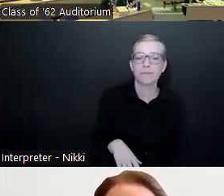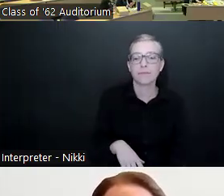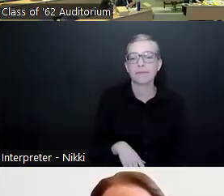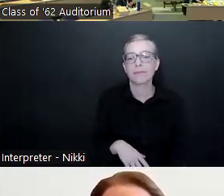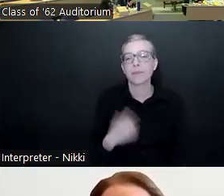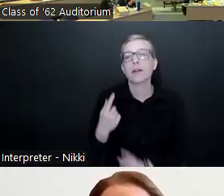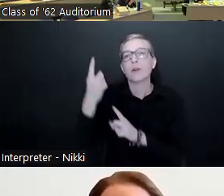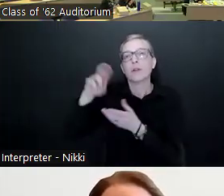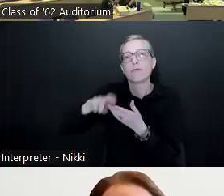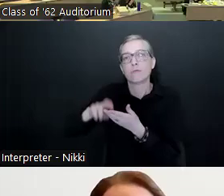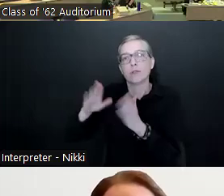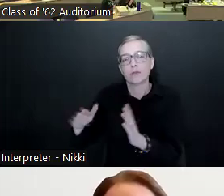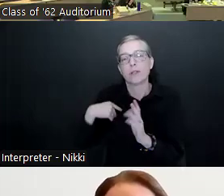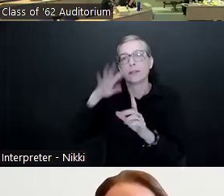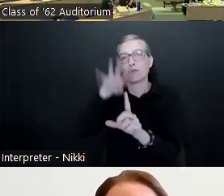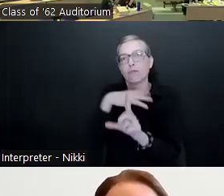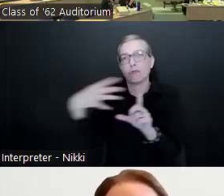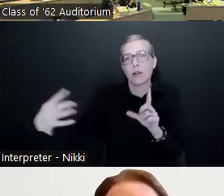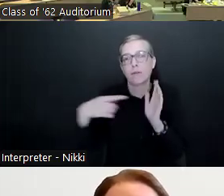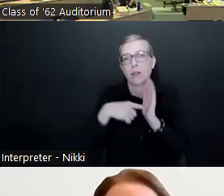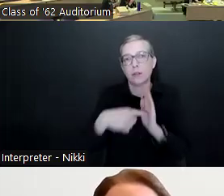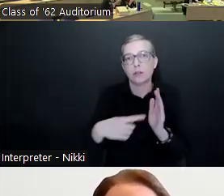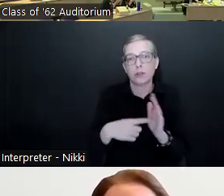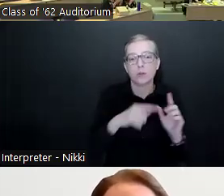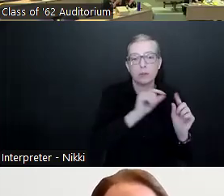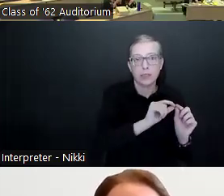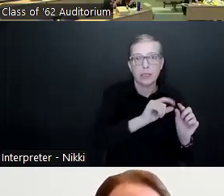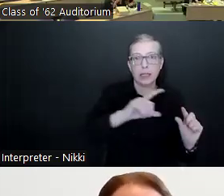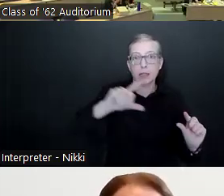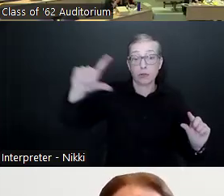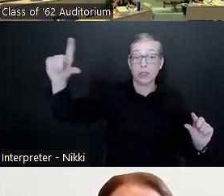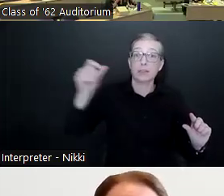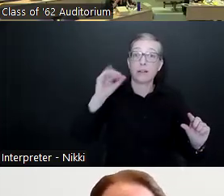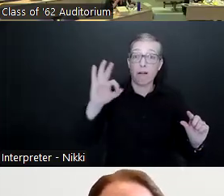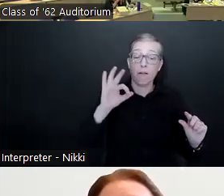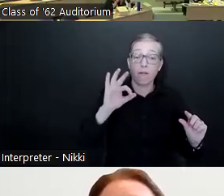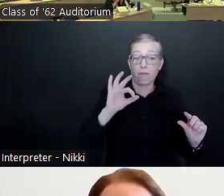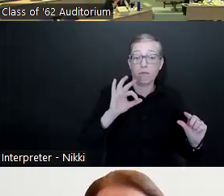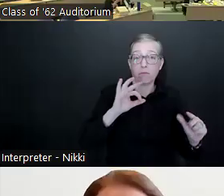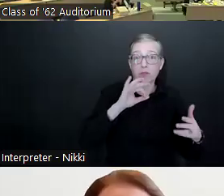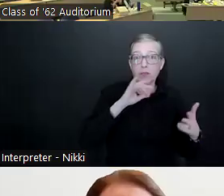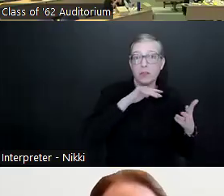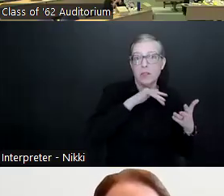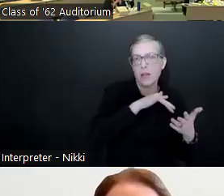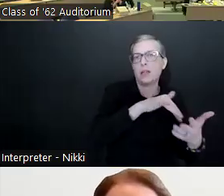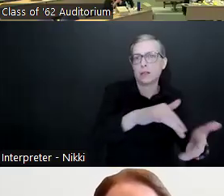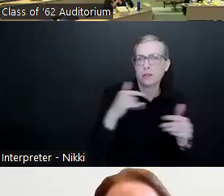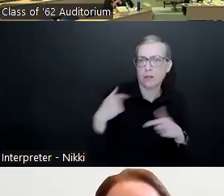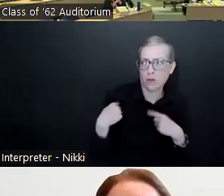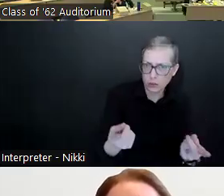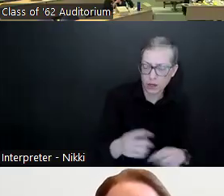show the increase in mentalizing studies over the years. But there's a lot of books that you can go and look